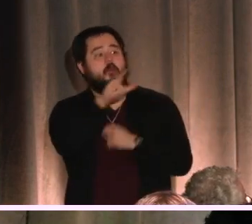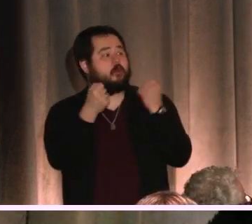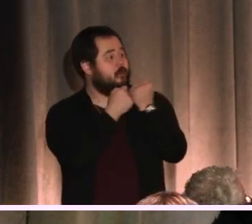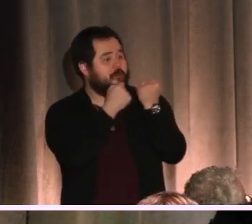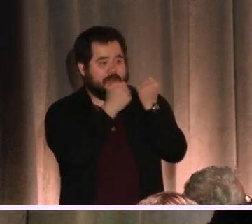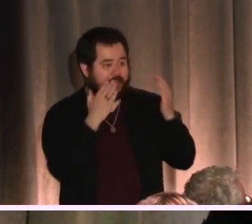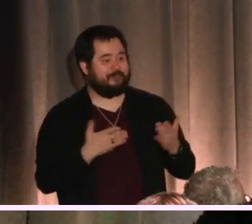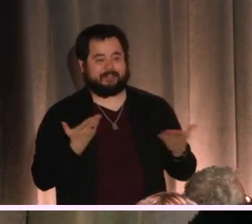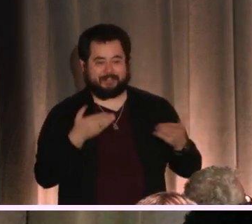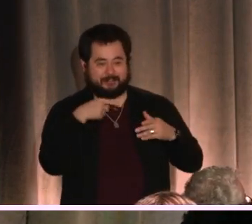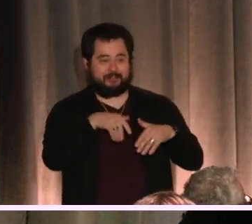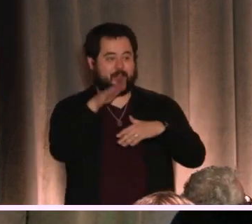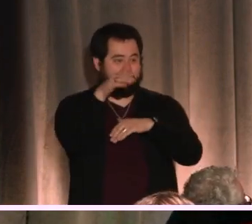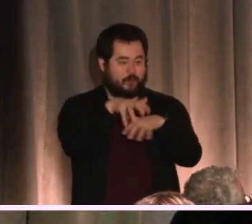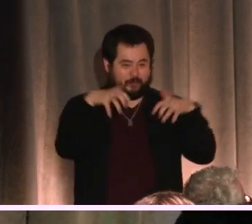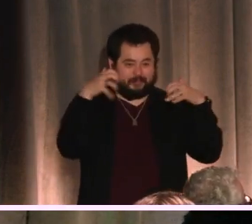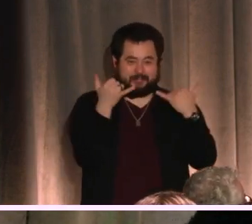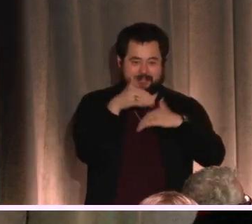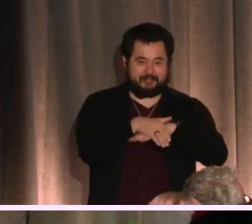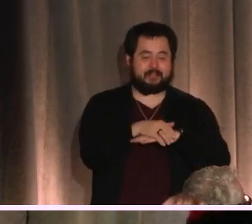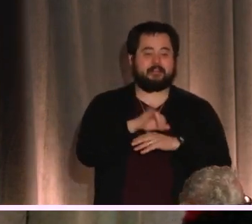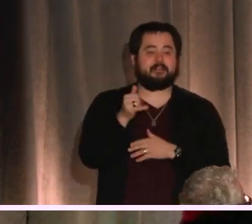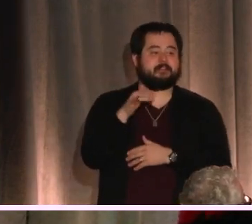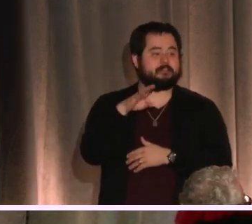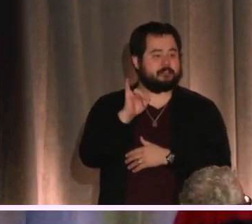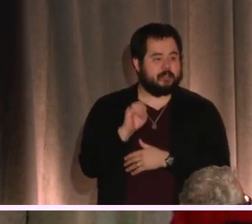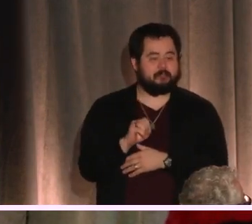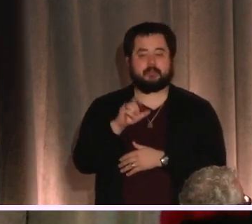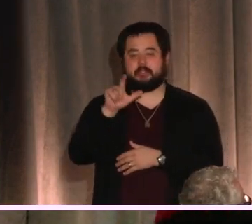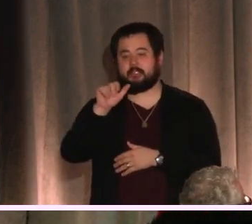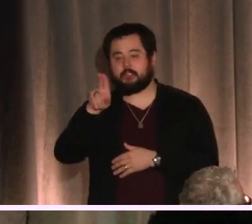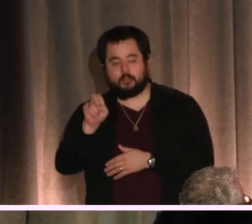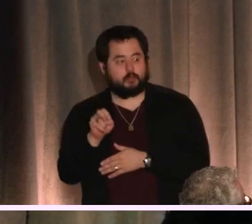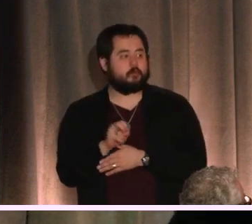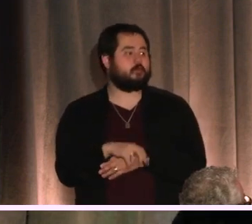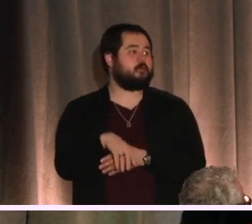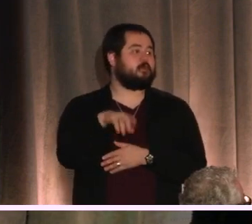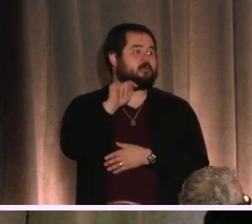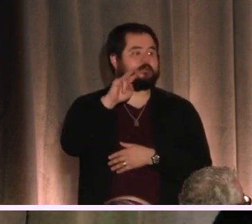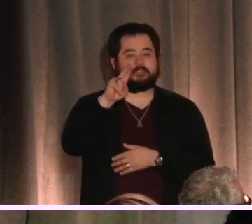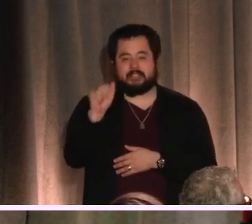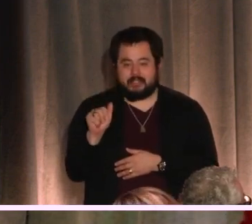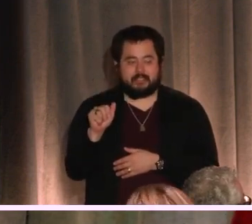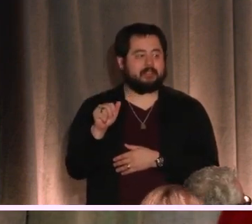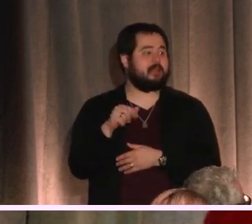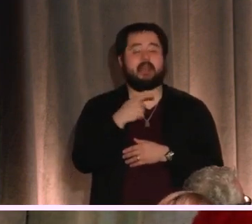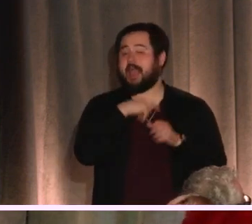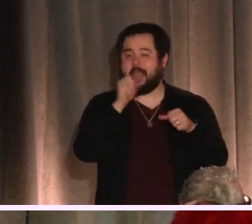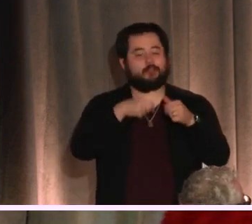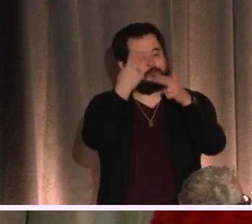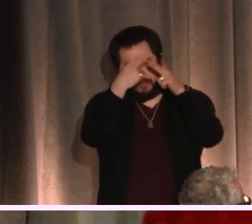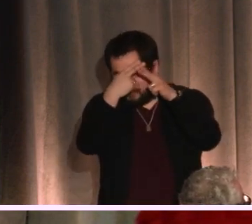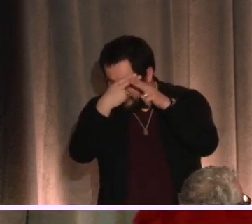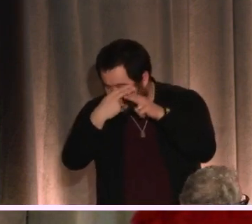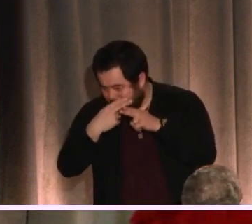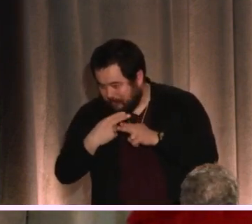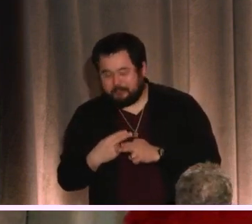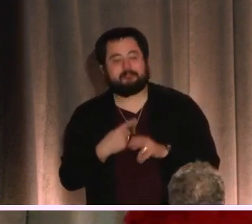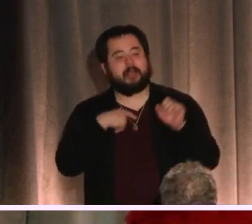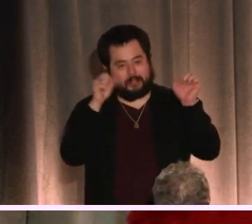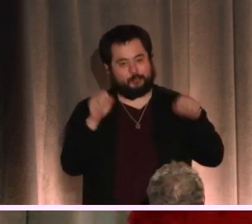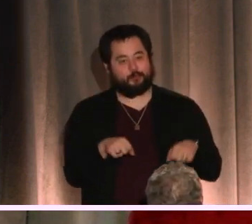audience tonight. Jamie Upshaw, Lou Randall, Tina Calabro, I could name them on and on and